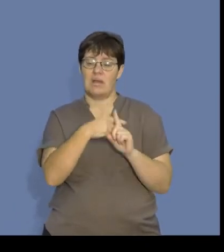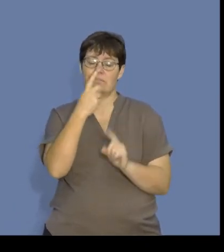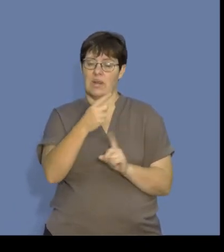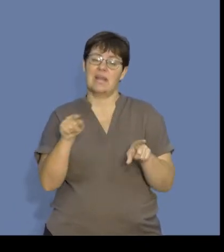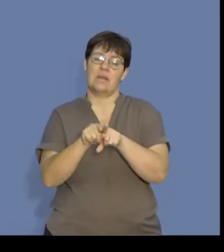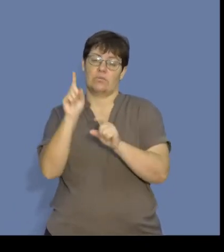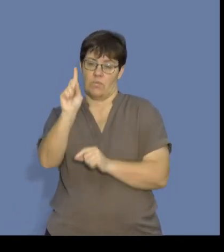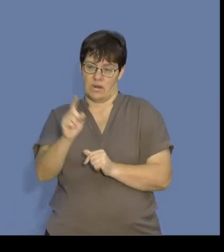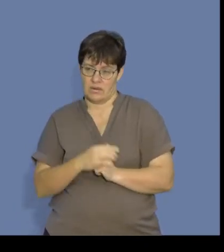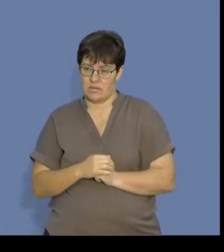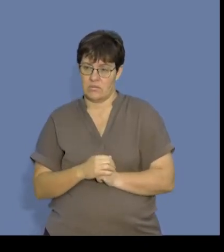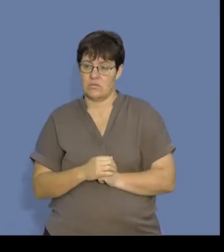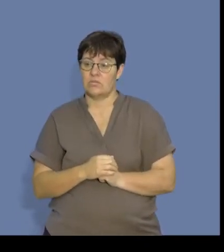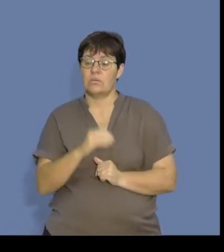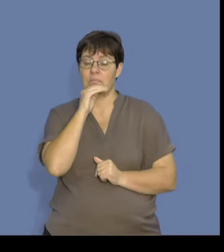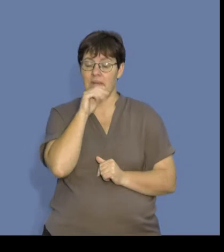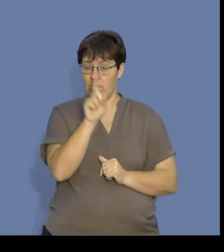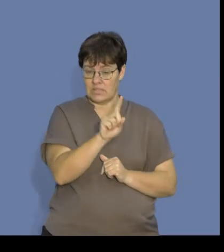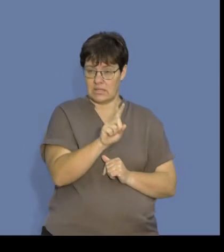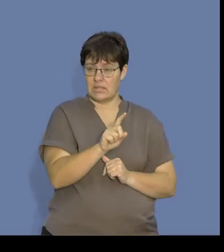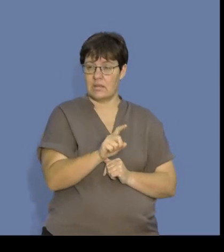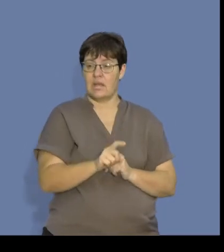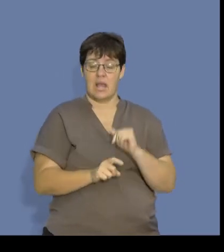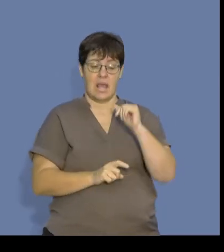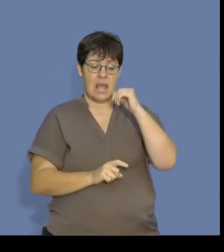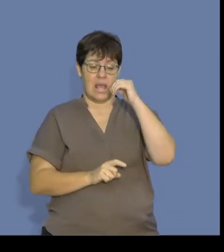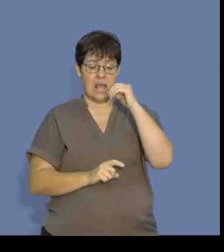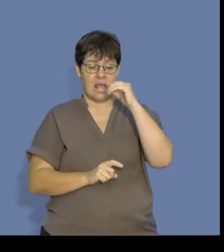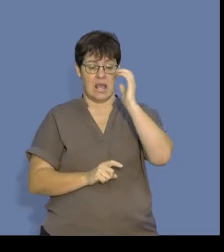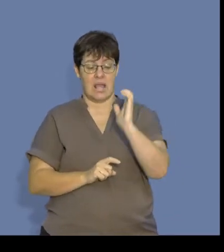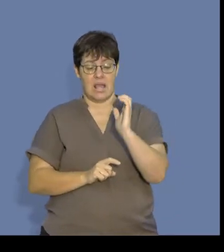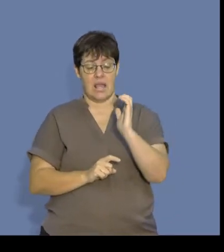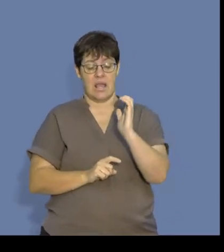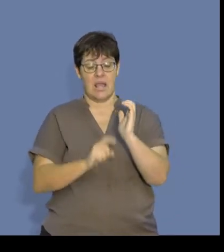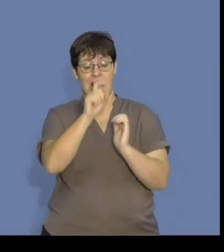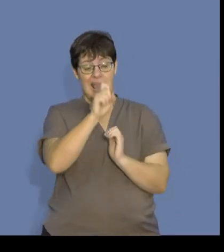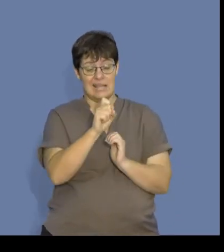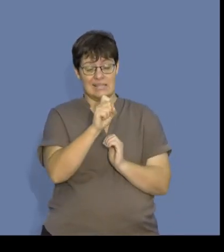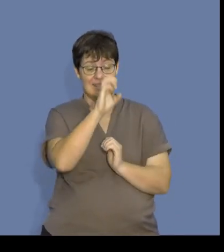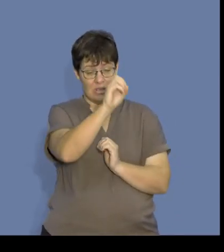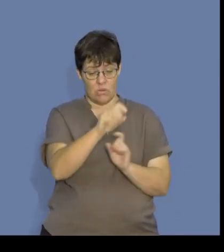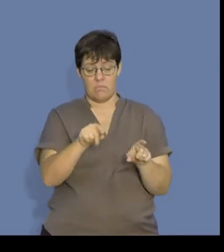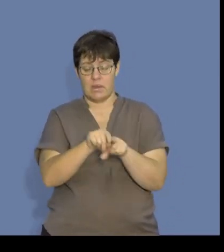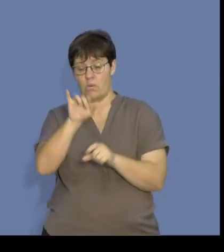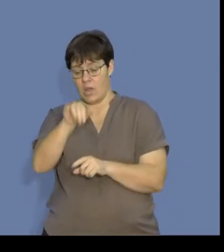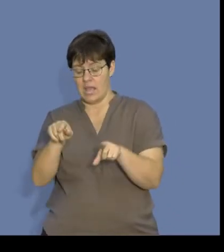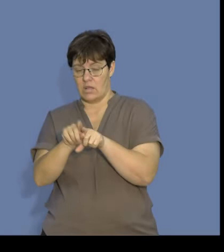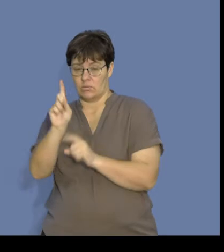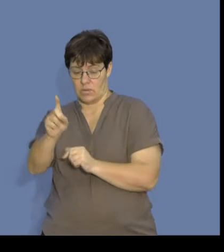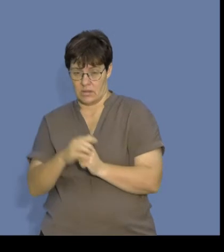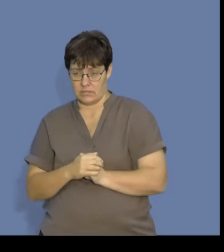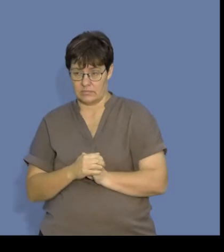0 plus 1, it will give me 1. So it means here, if x is 0, my y is equals to